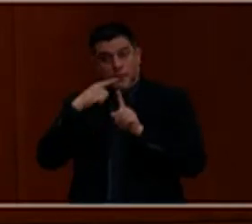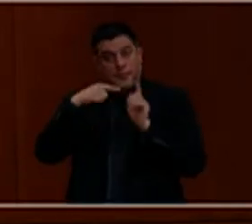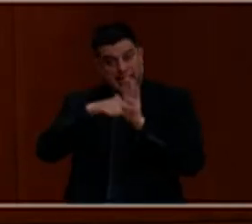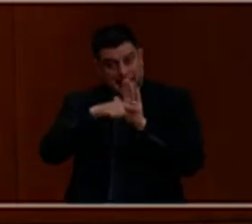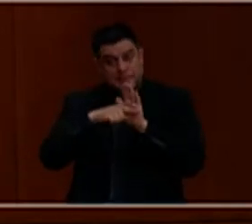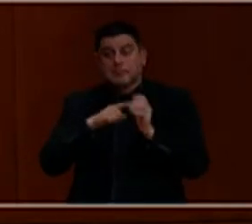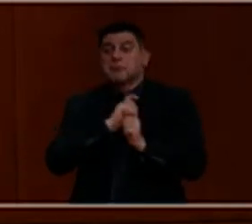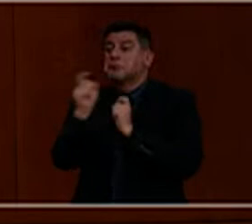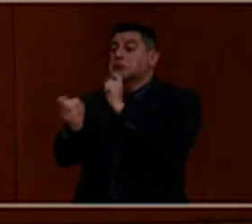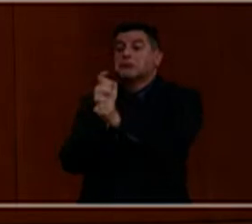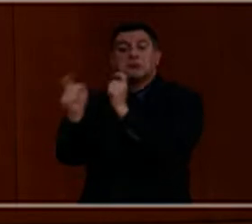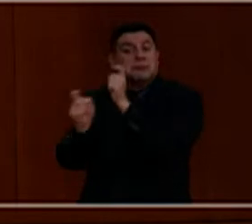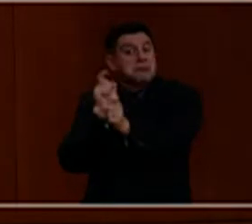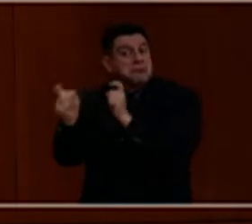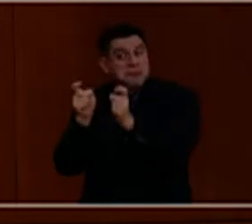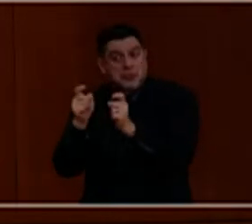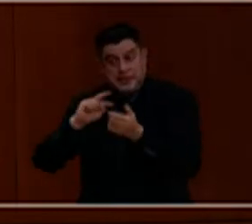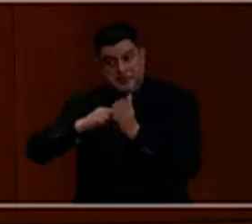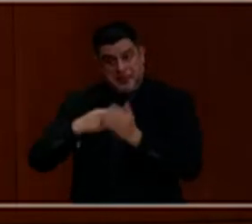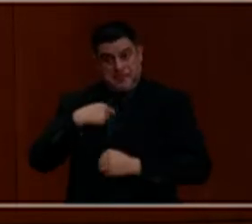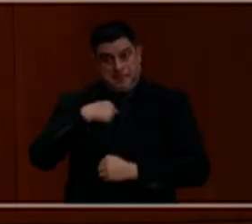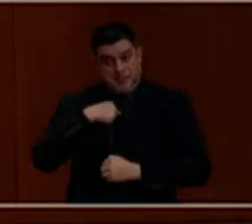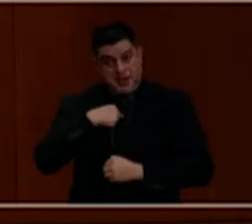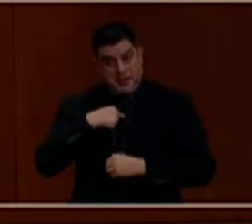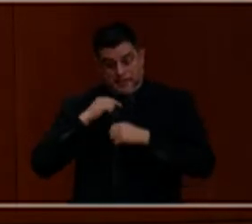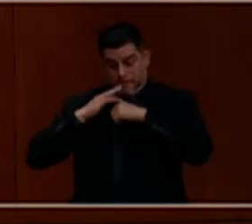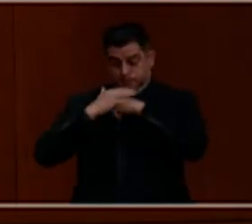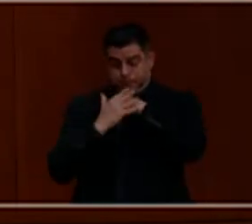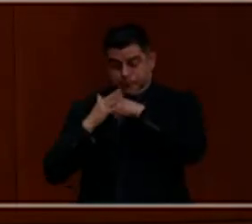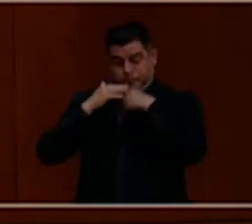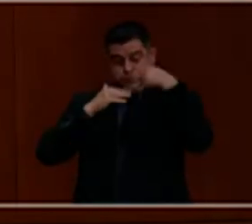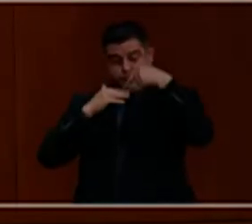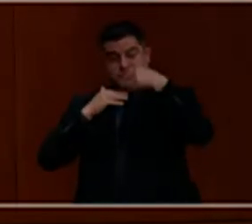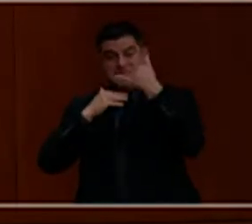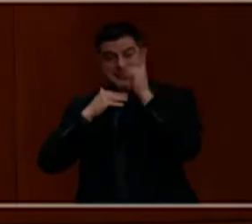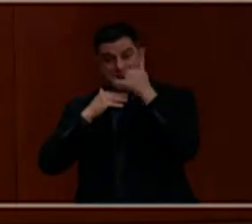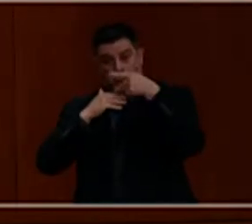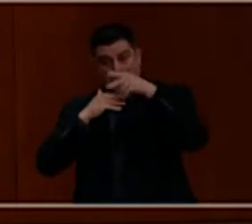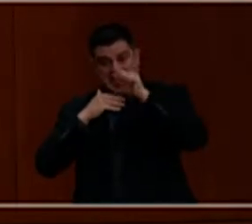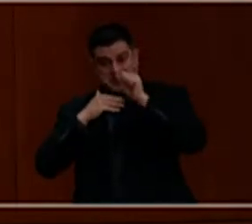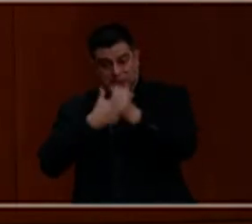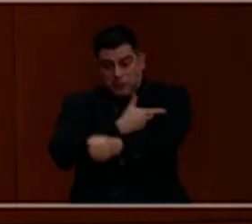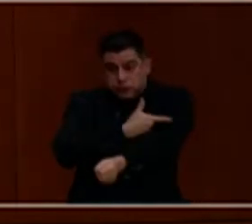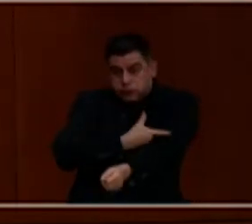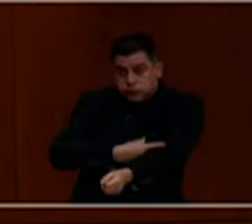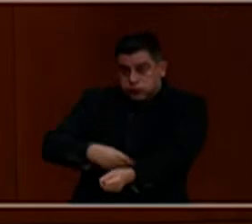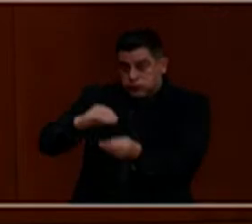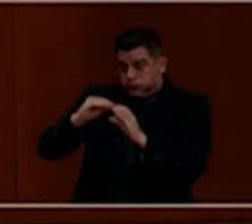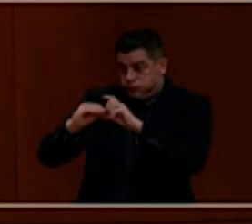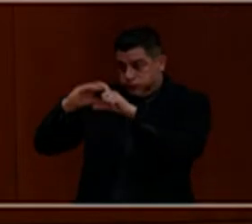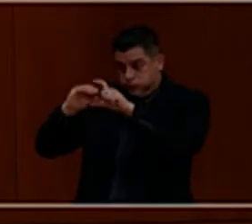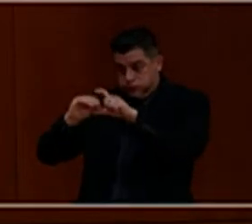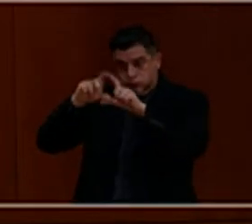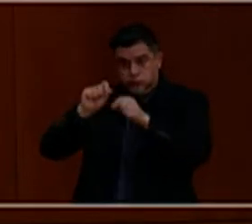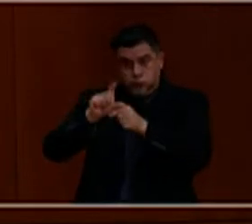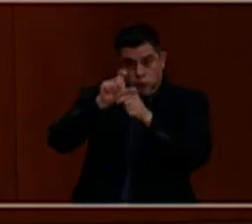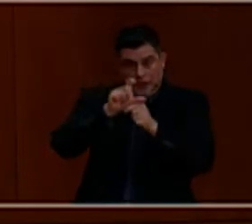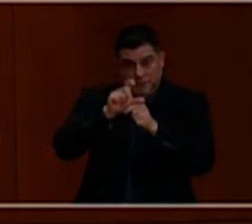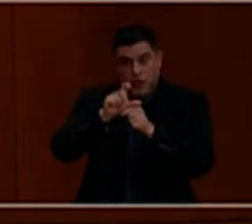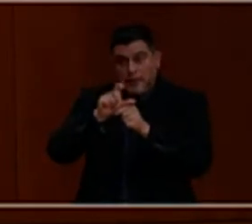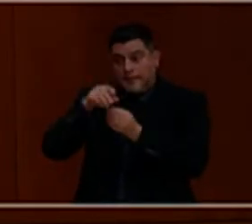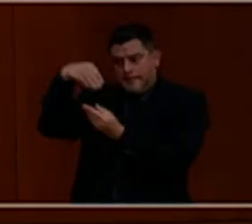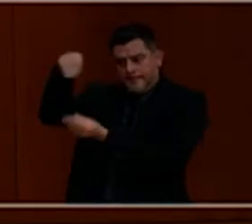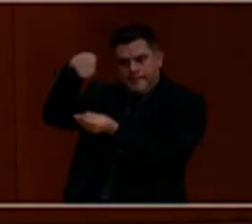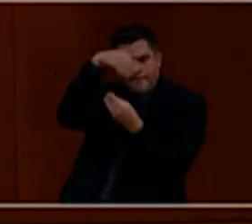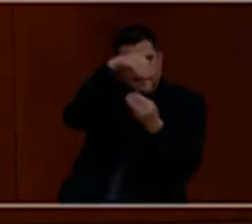was able to dedicate one portion of it to my mother-in-law, and the other two went to somebody else. So I'm hoping